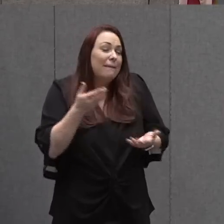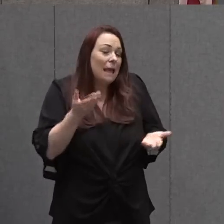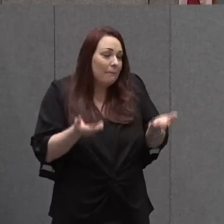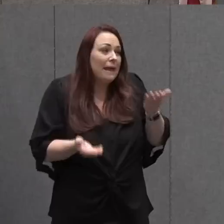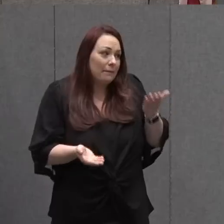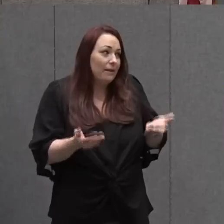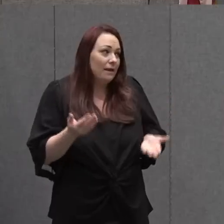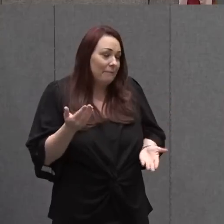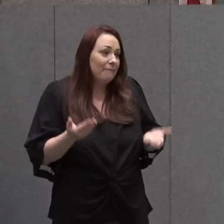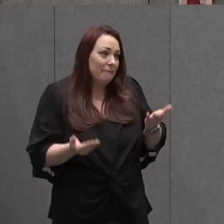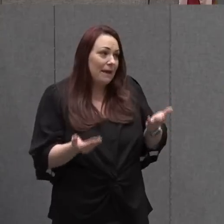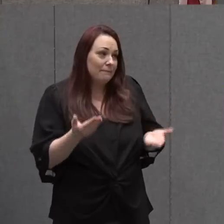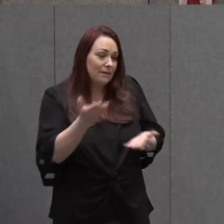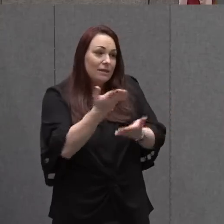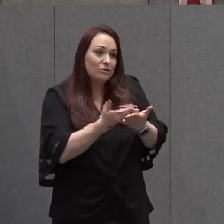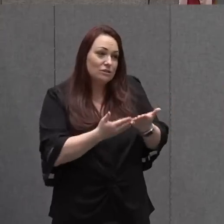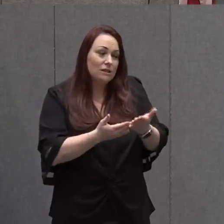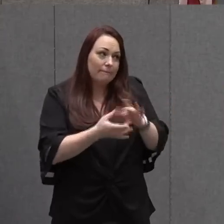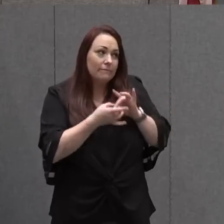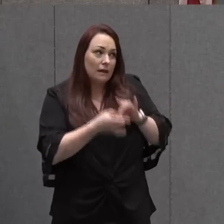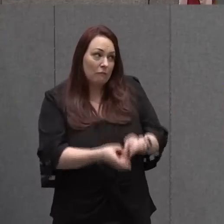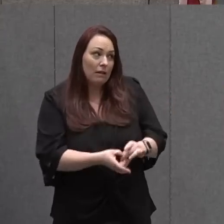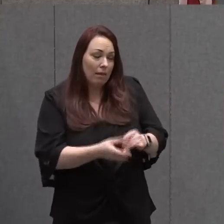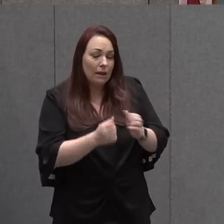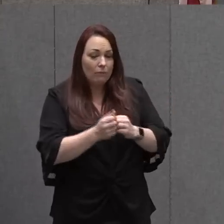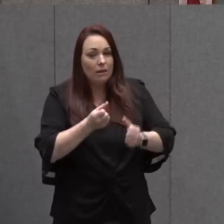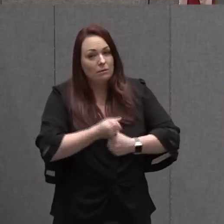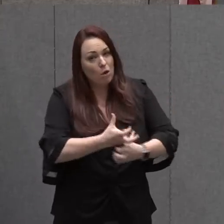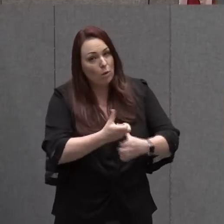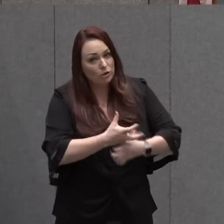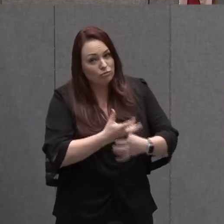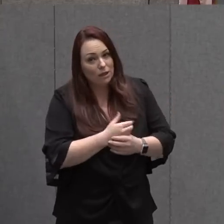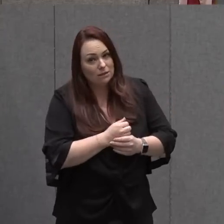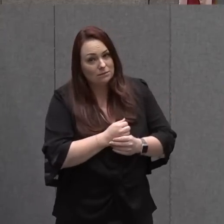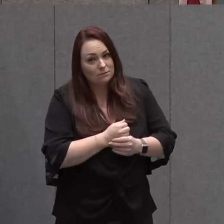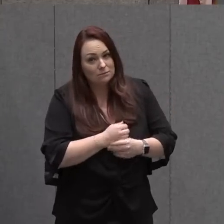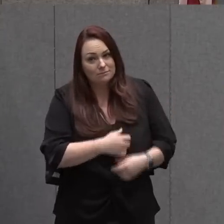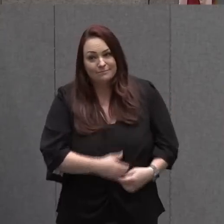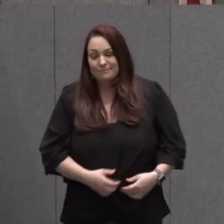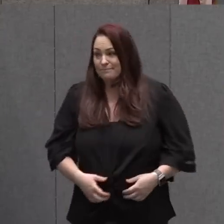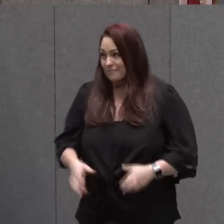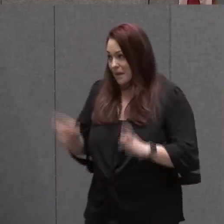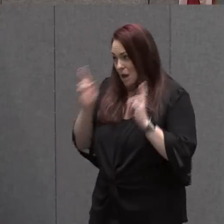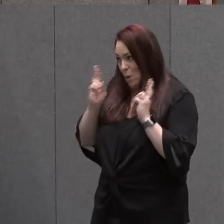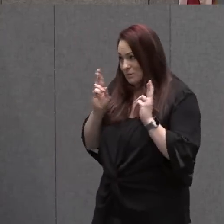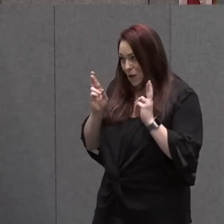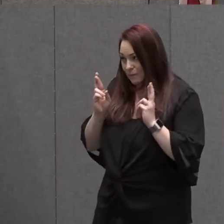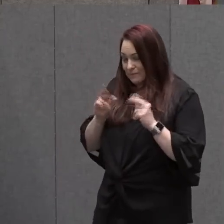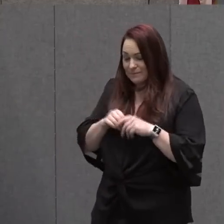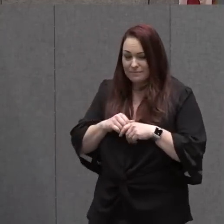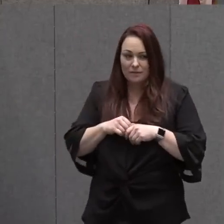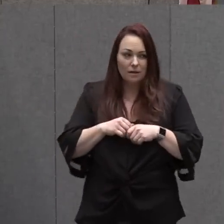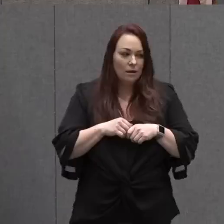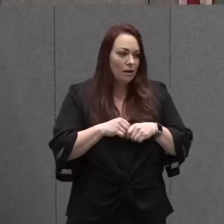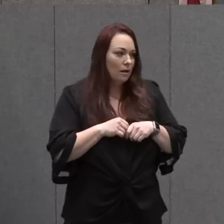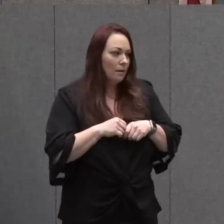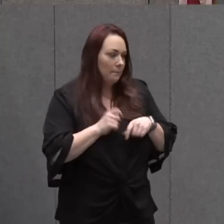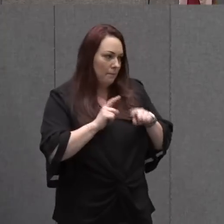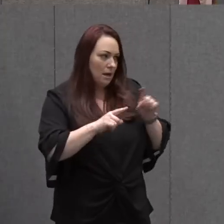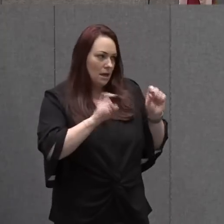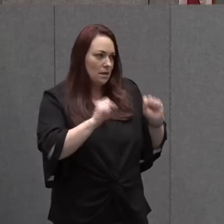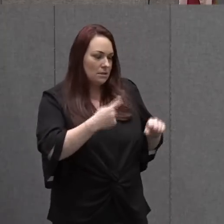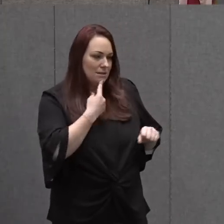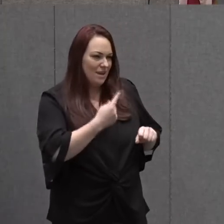maybe there's something to poetry. I hope so, Mr. R. But I could tell you right now,